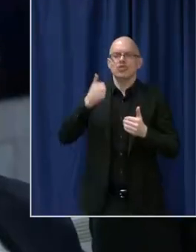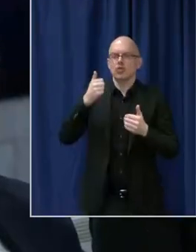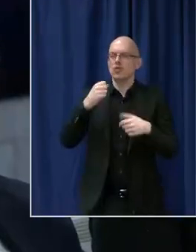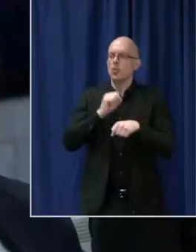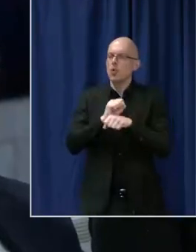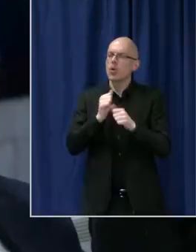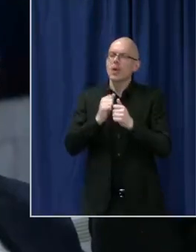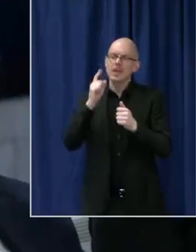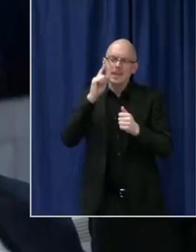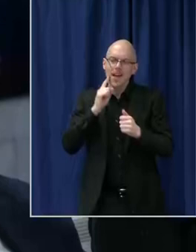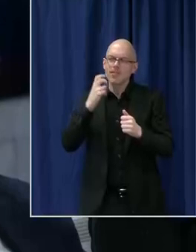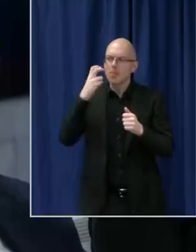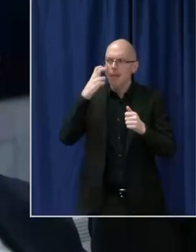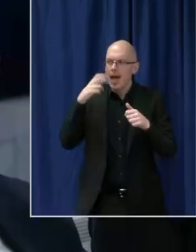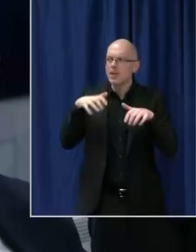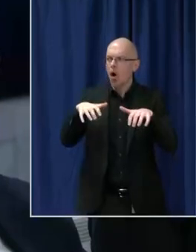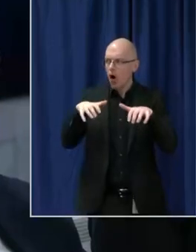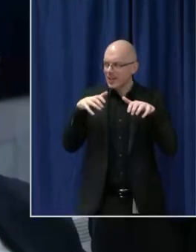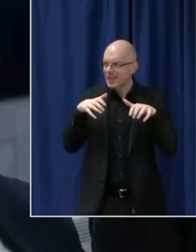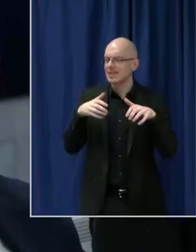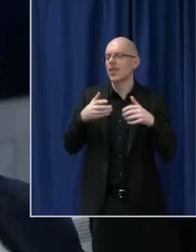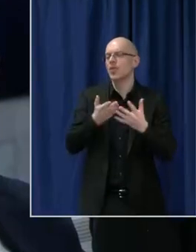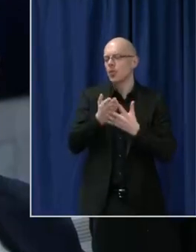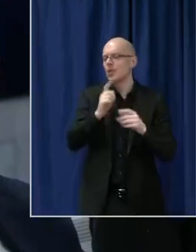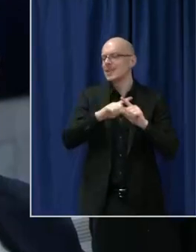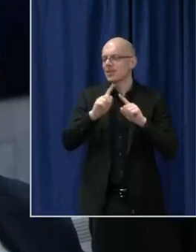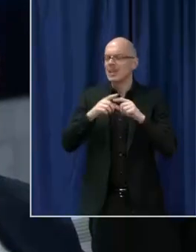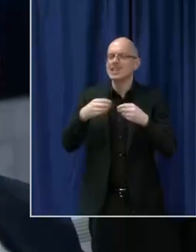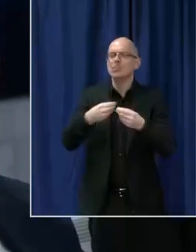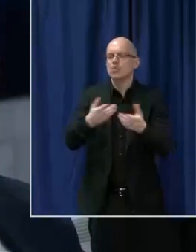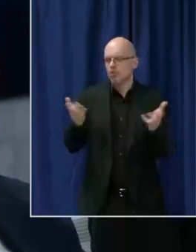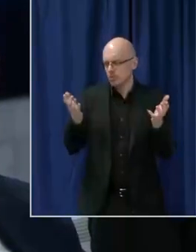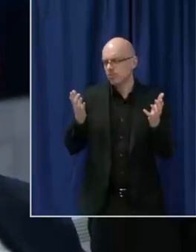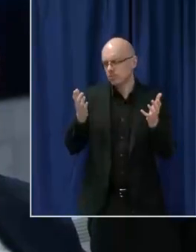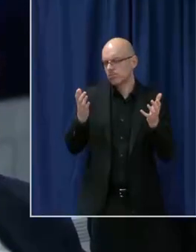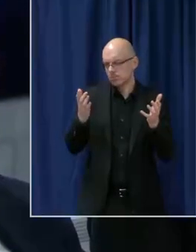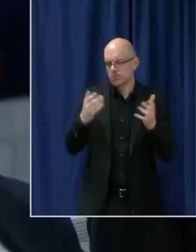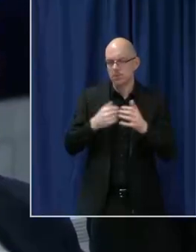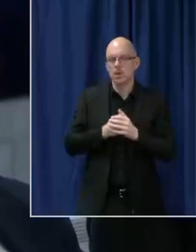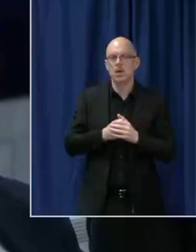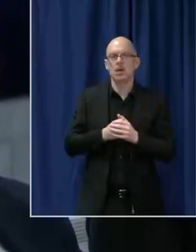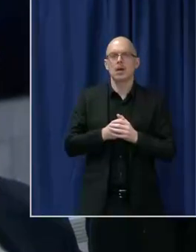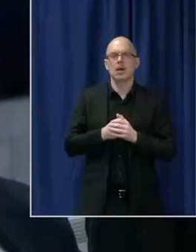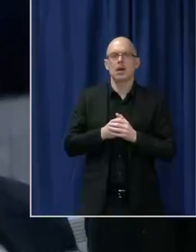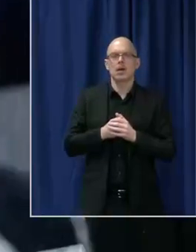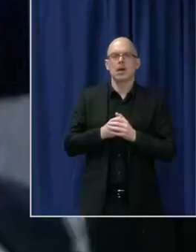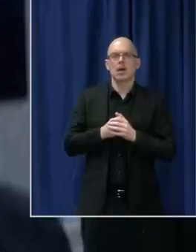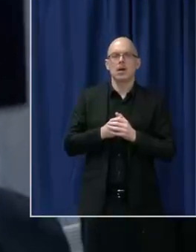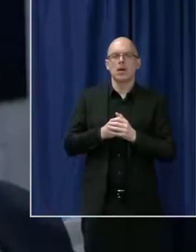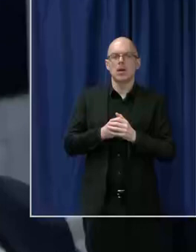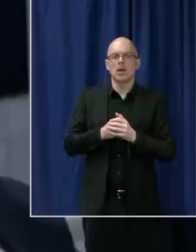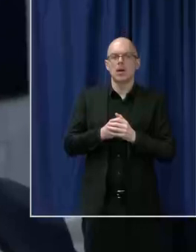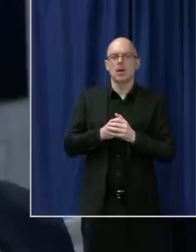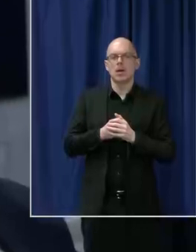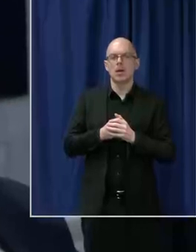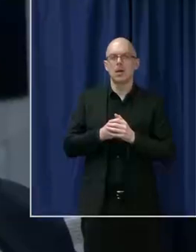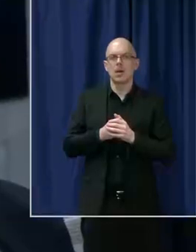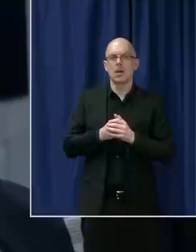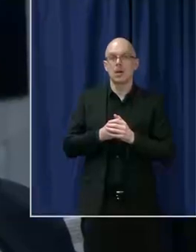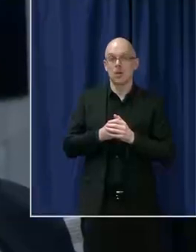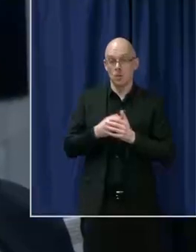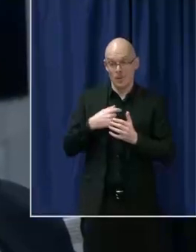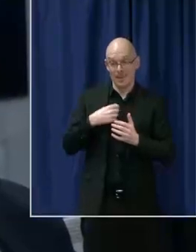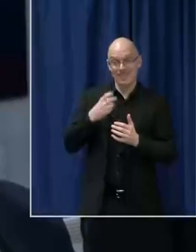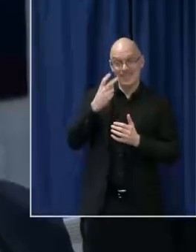outlets. At least one major consumer technology vendor can already render standard caption and subtitle content